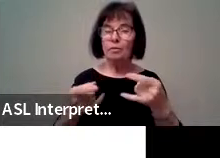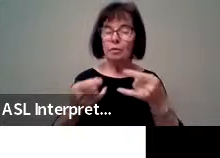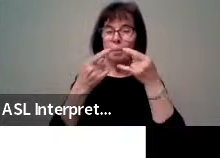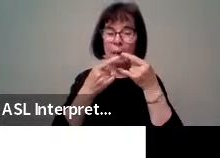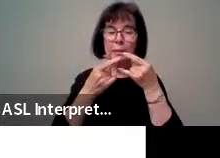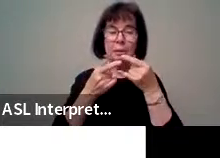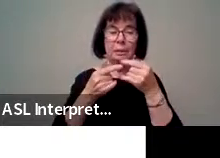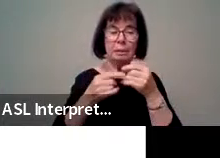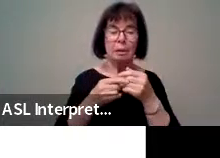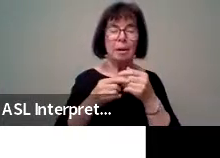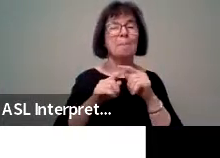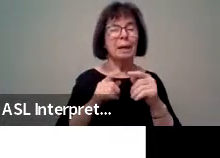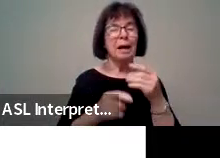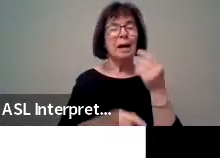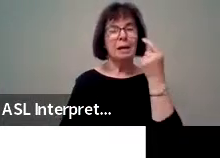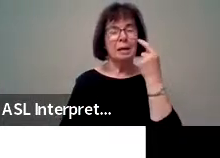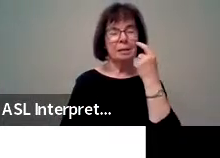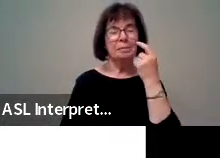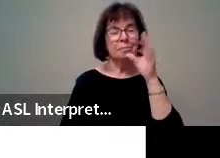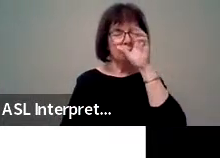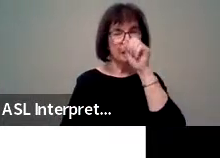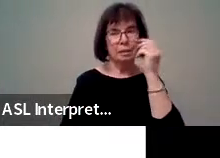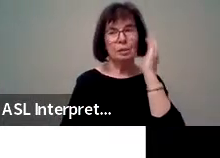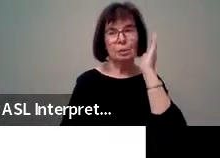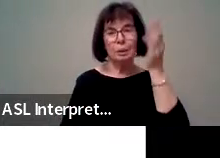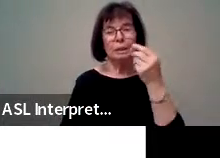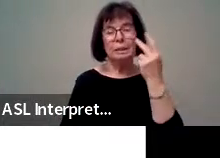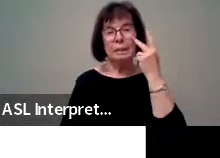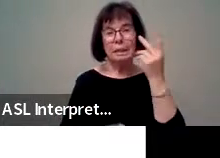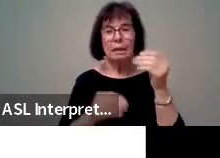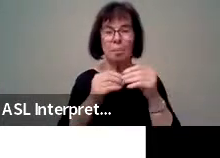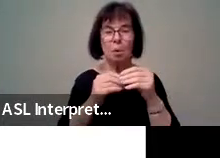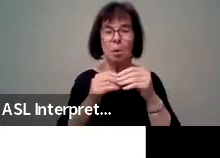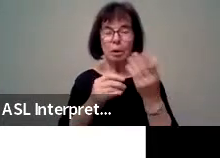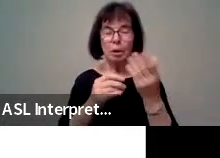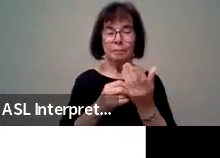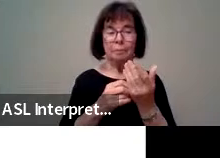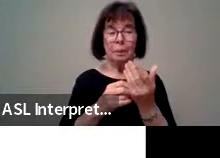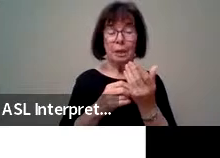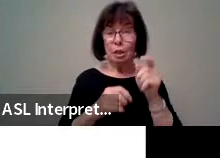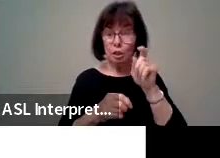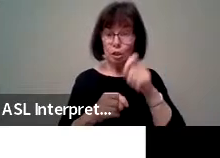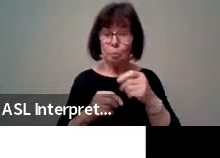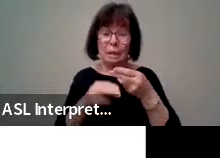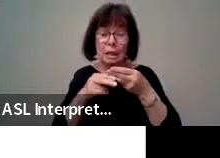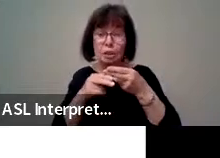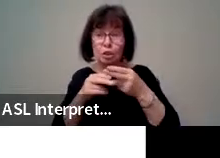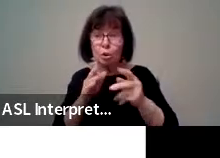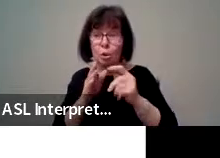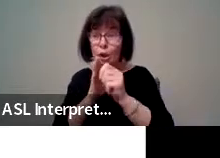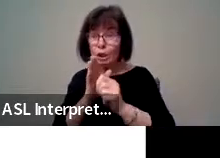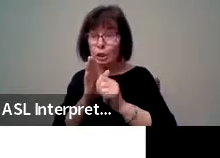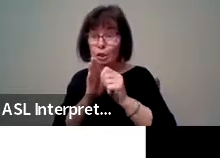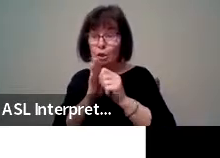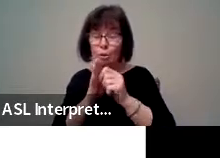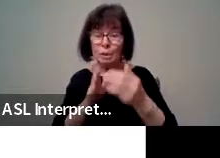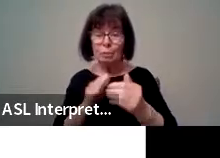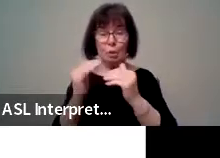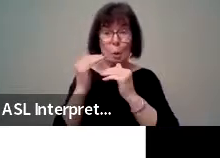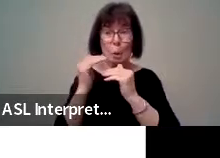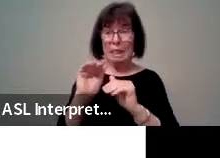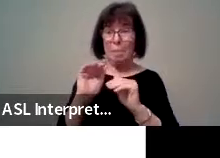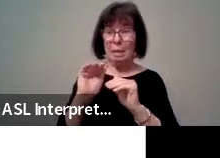we continue to see increase in numbers. This would be a short-term thing to limit the severity of a wave, keep